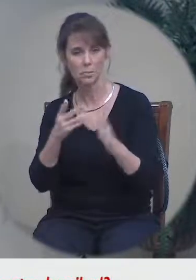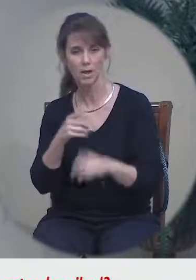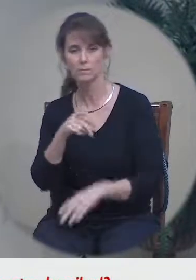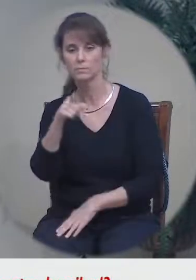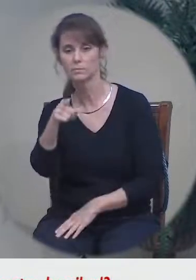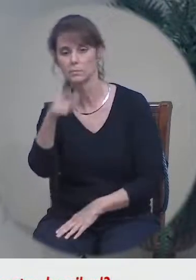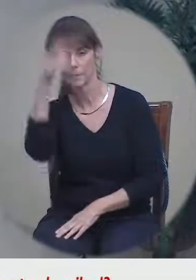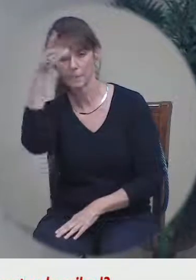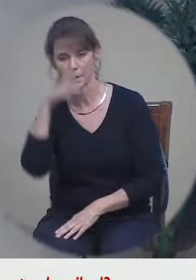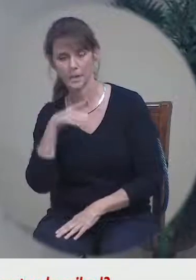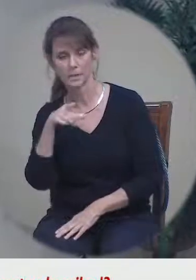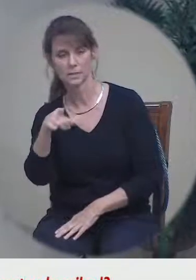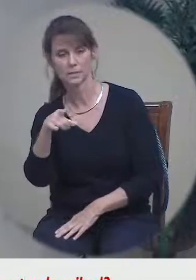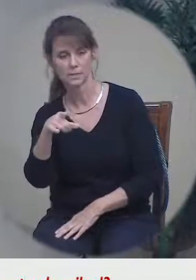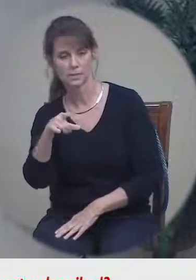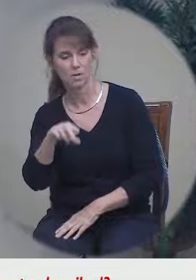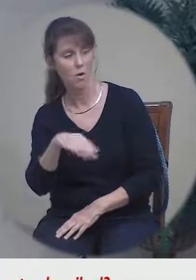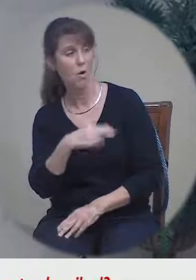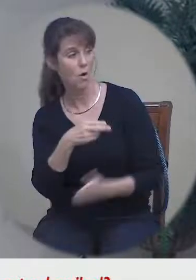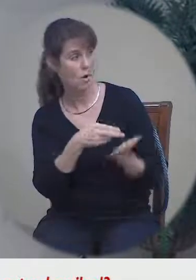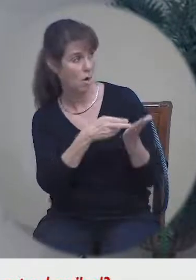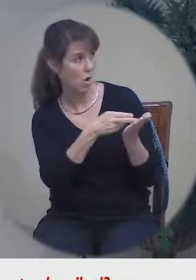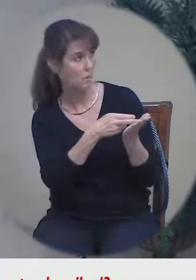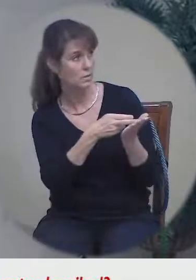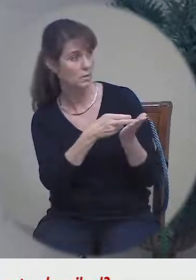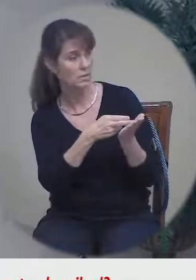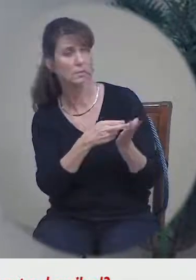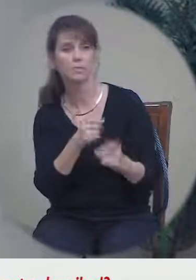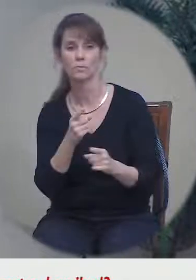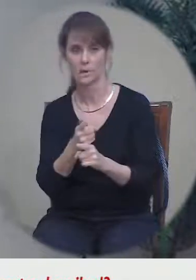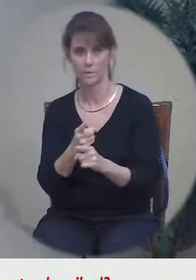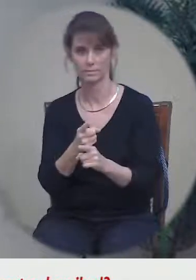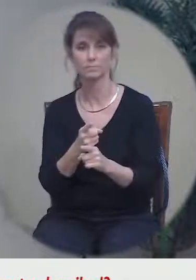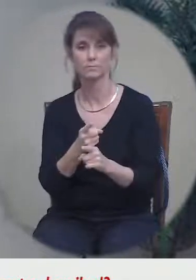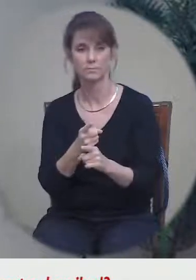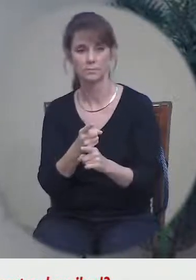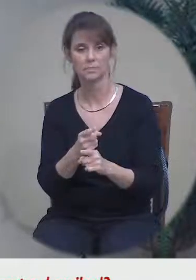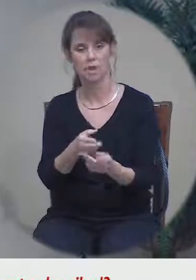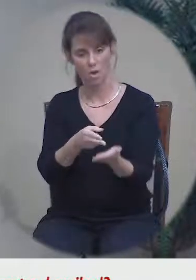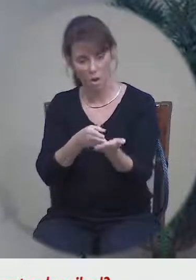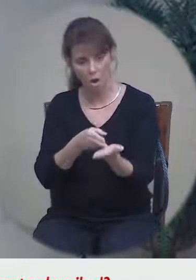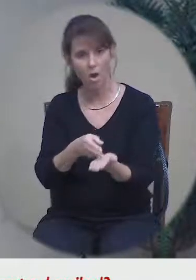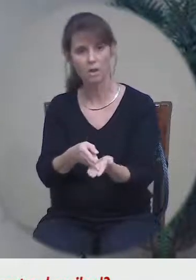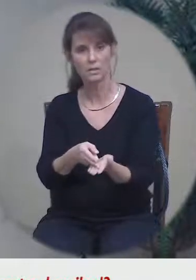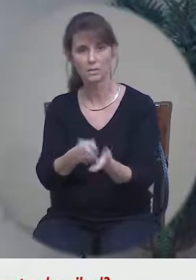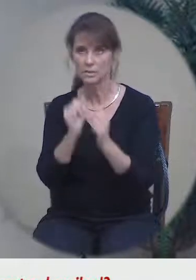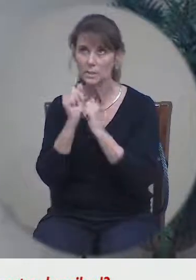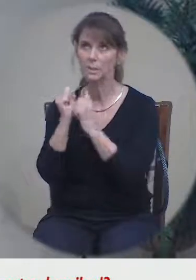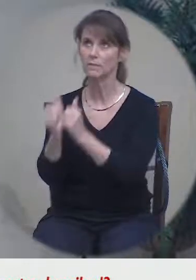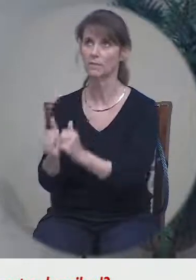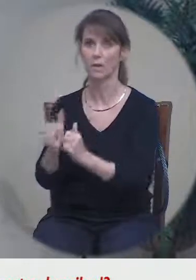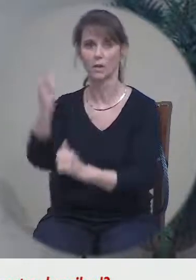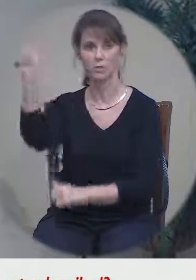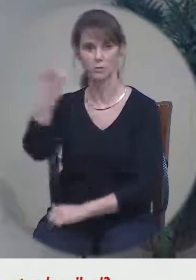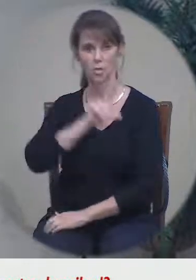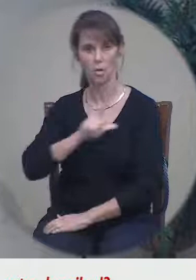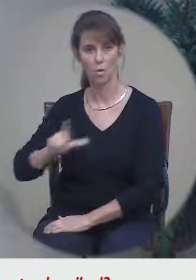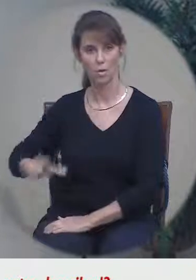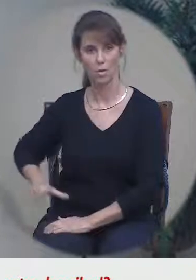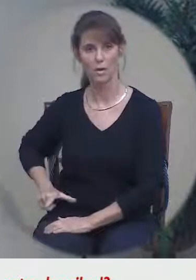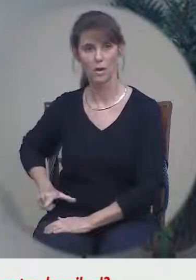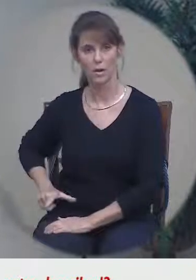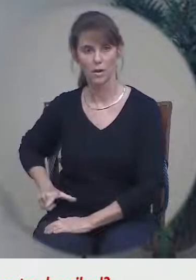Honest. Okay. Thinks about maybe the idea of he walks in the way of the Lord. He has